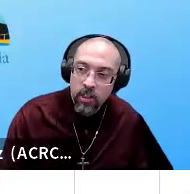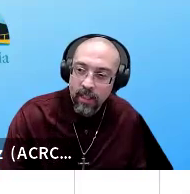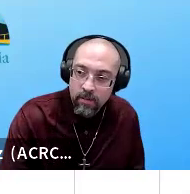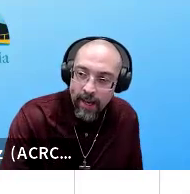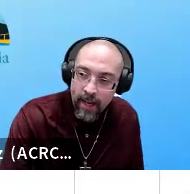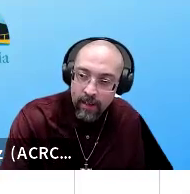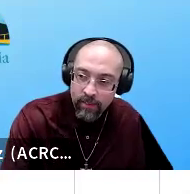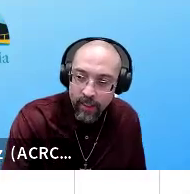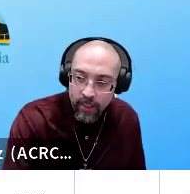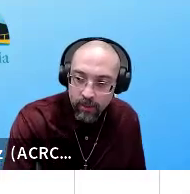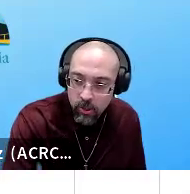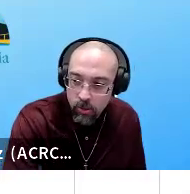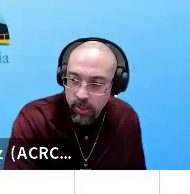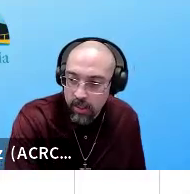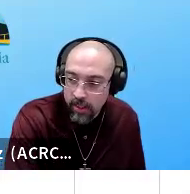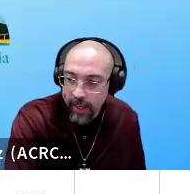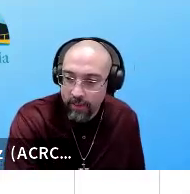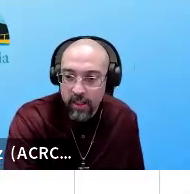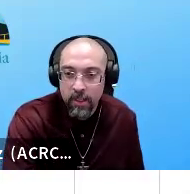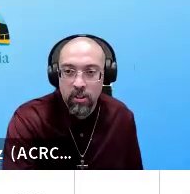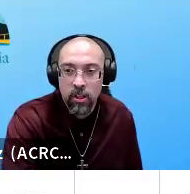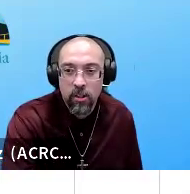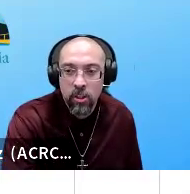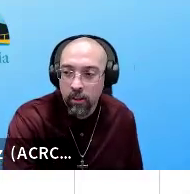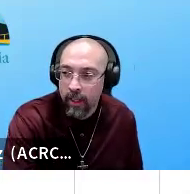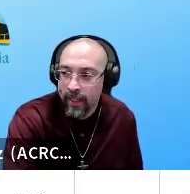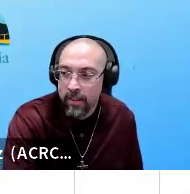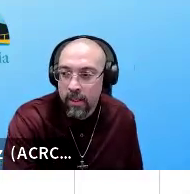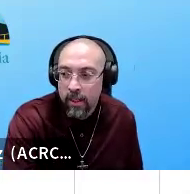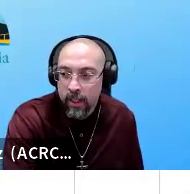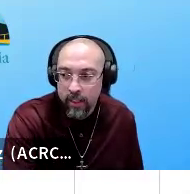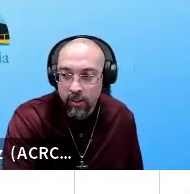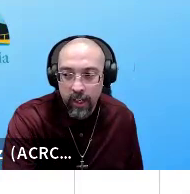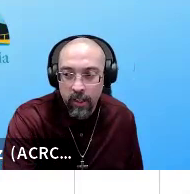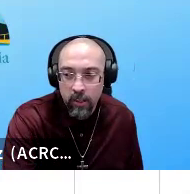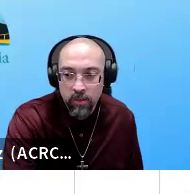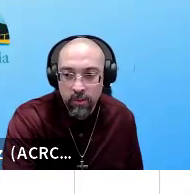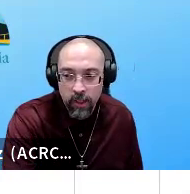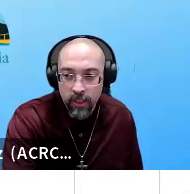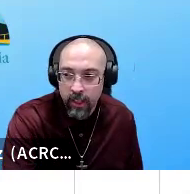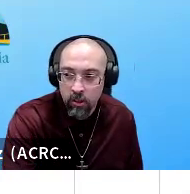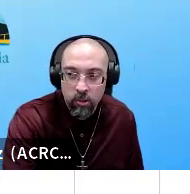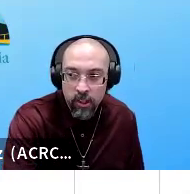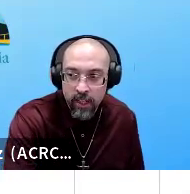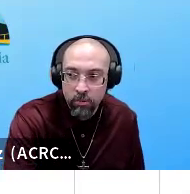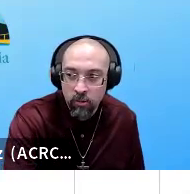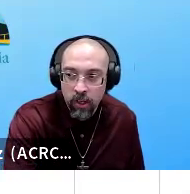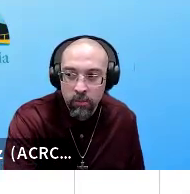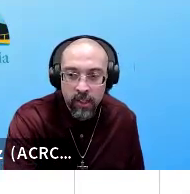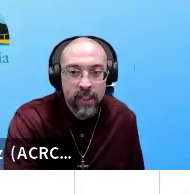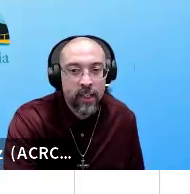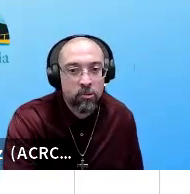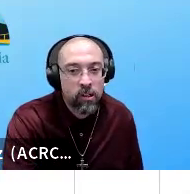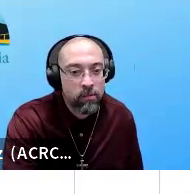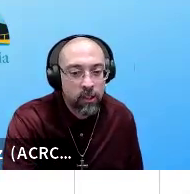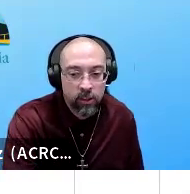this so that you have a resource that you can have us come out and talk to your clients, your care homes, if you're running a care home or a day